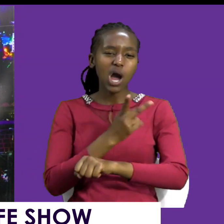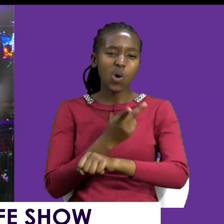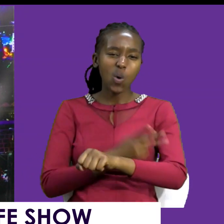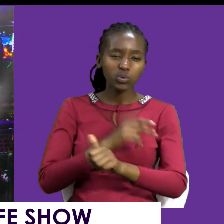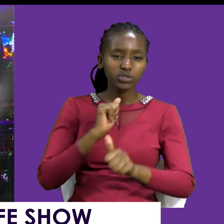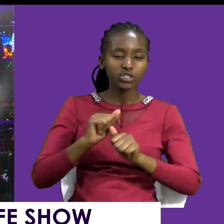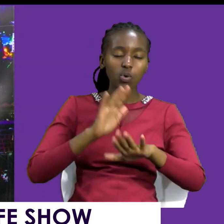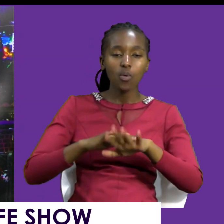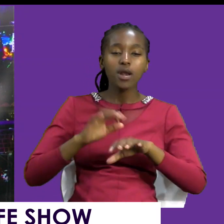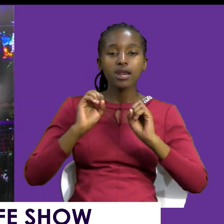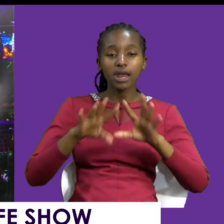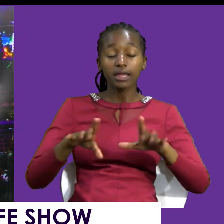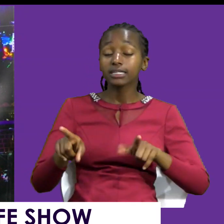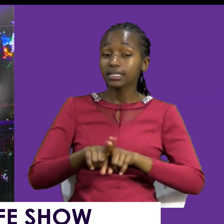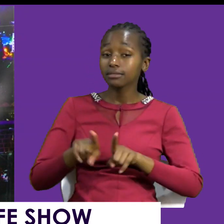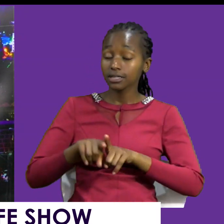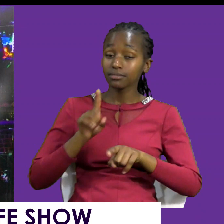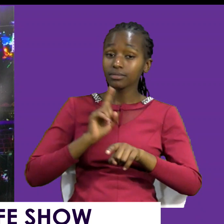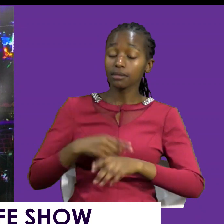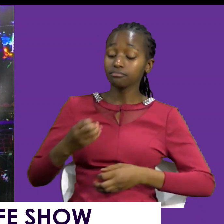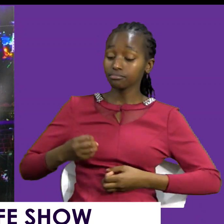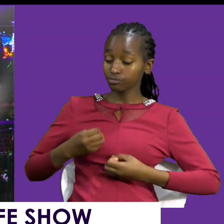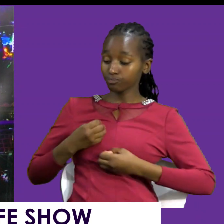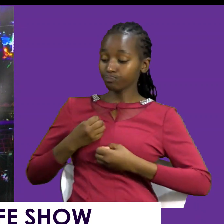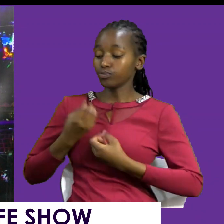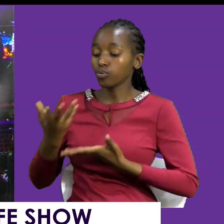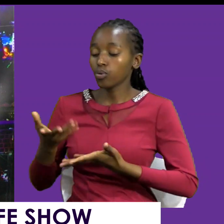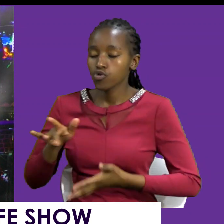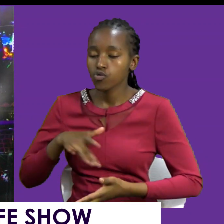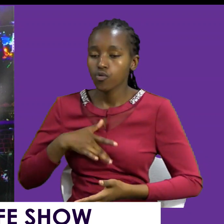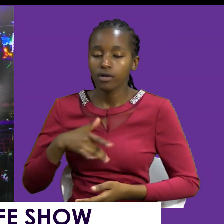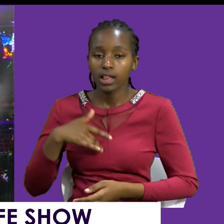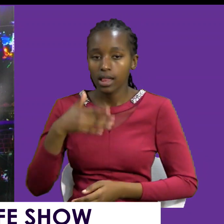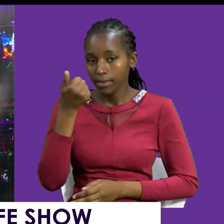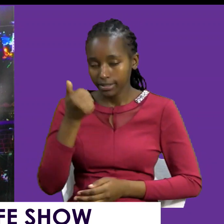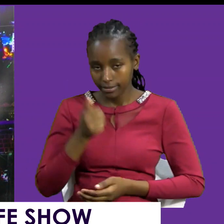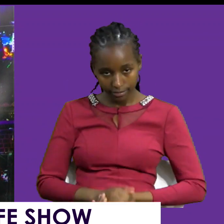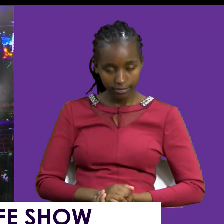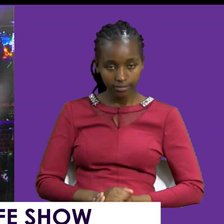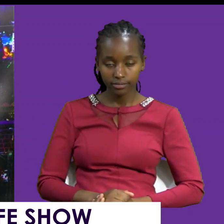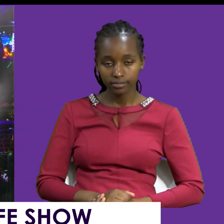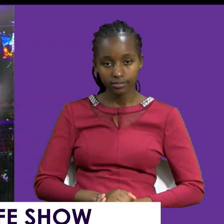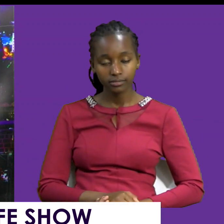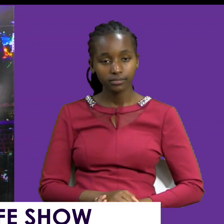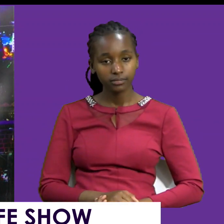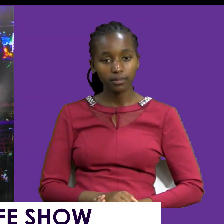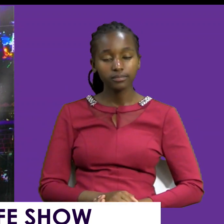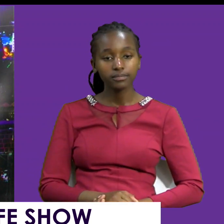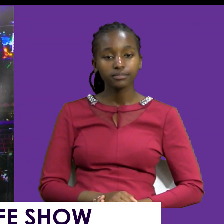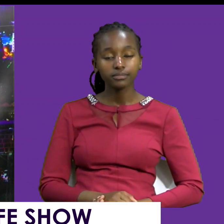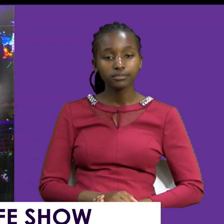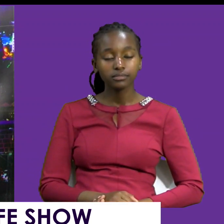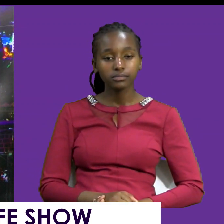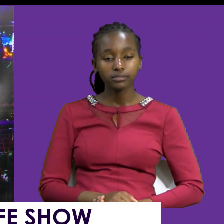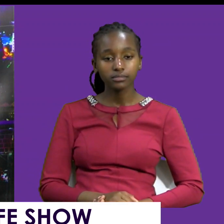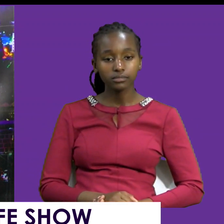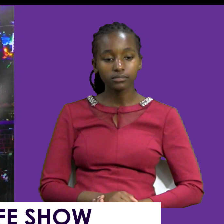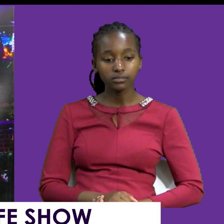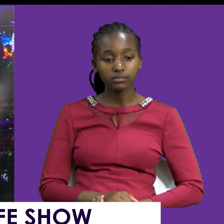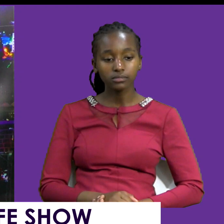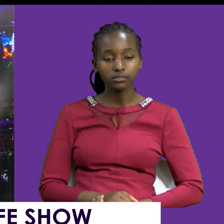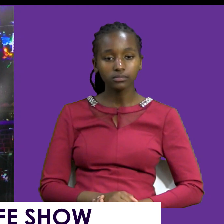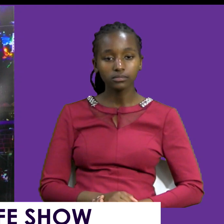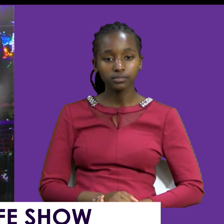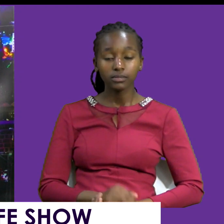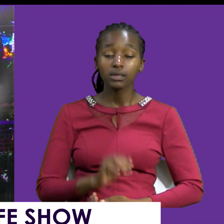temporary relief. It's like a painkiller. So what you're doing is that, that person is